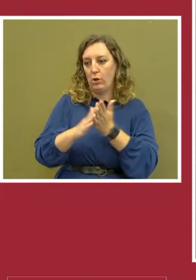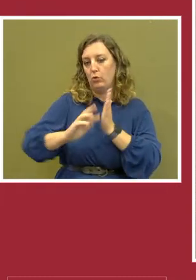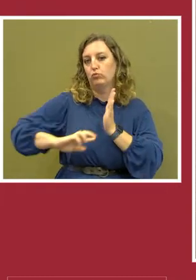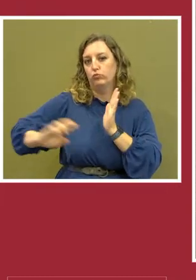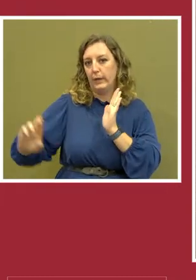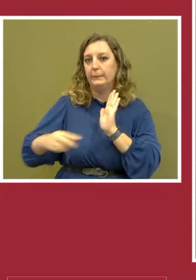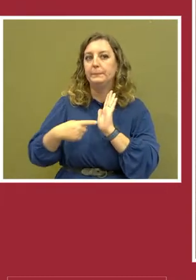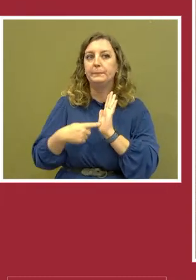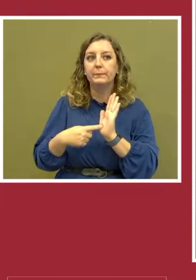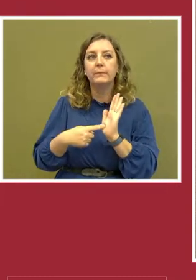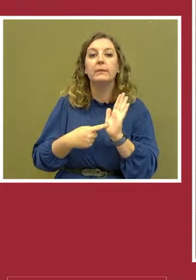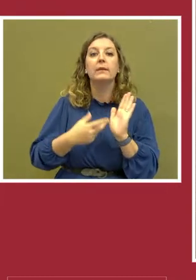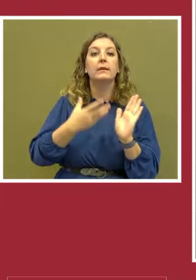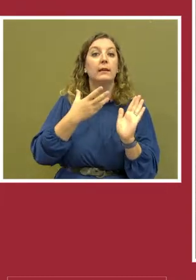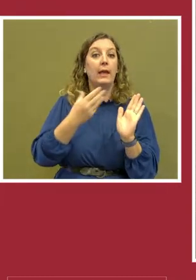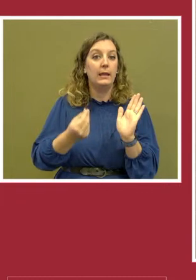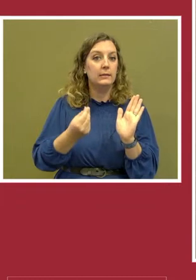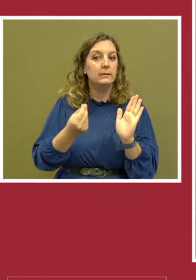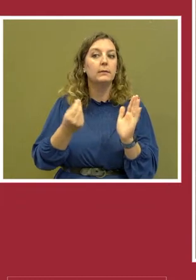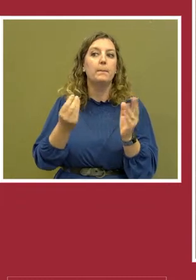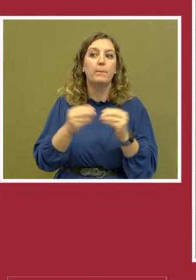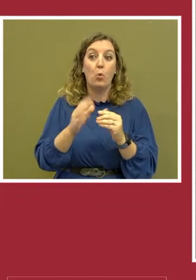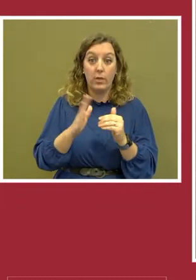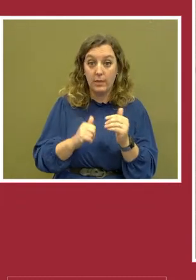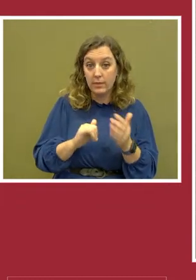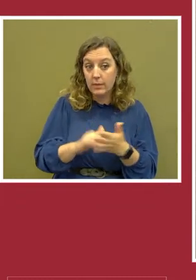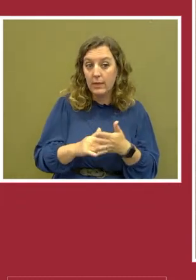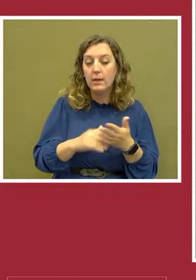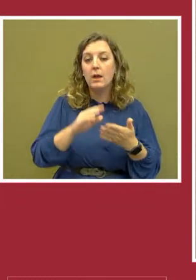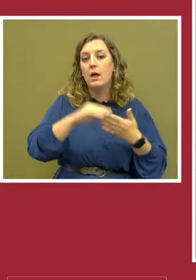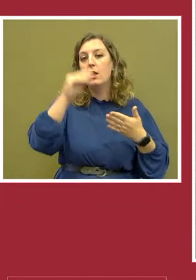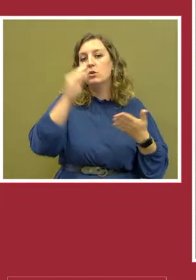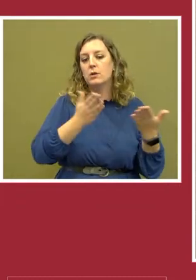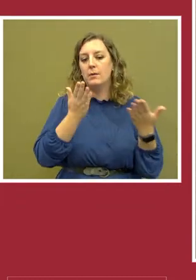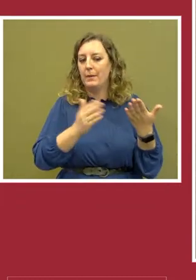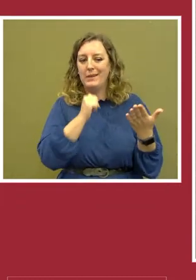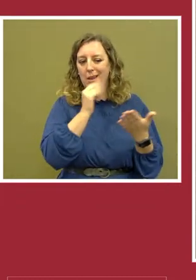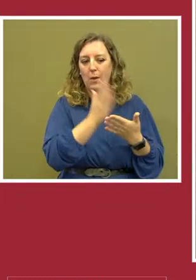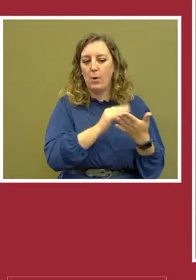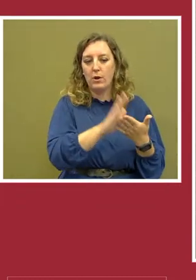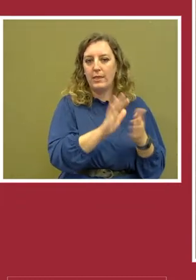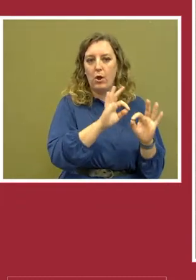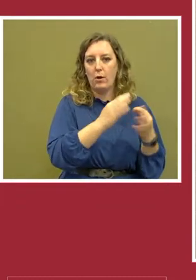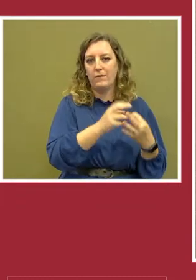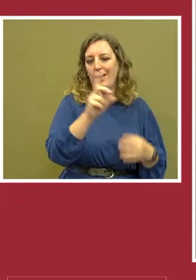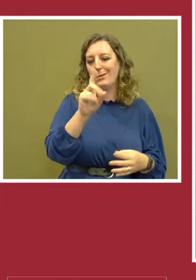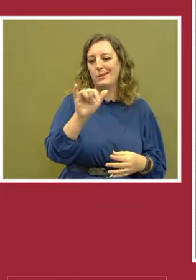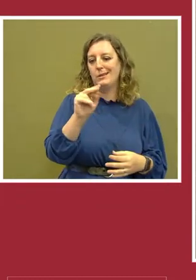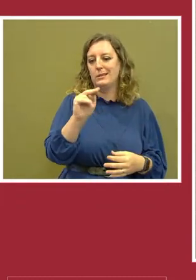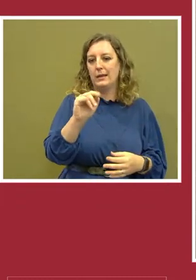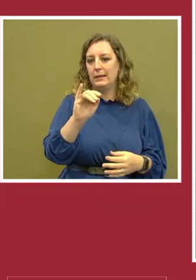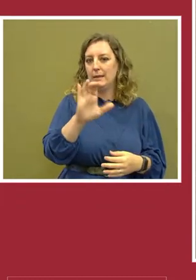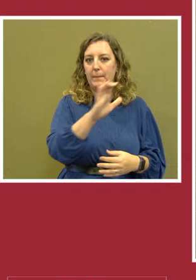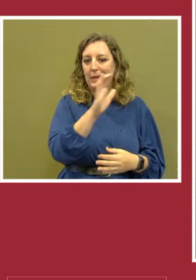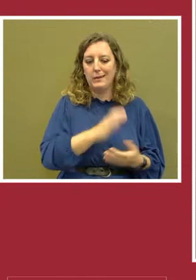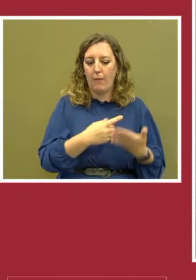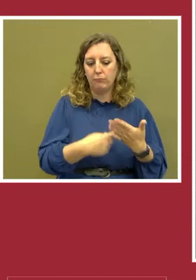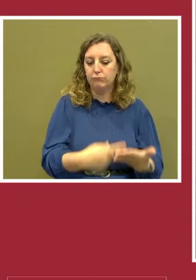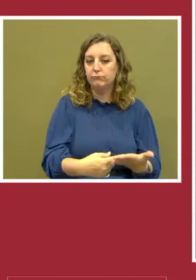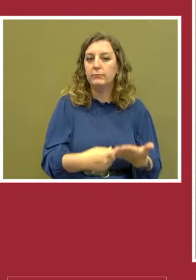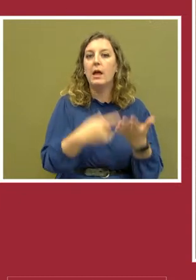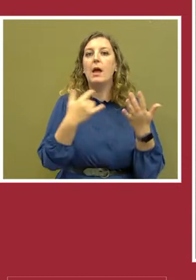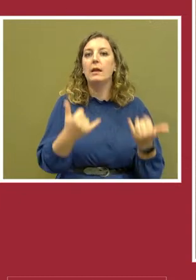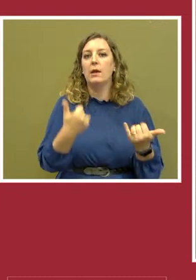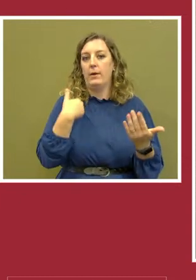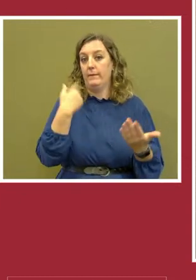ready. And of course, even more than that, perhaps the student that maybe that isn't part of their family dynamic. It's never come up. And now